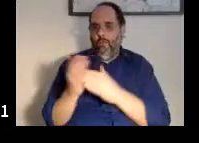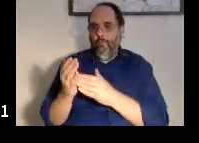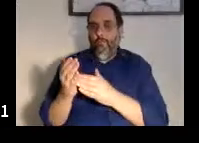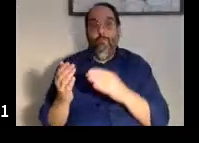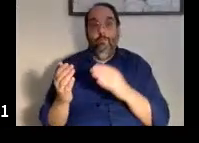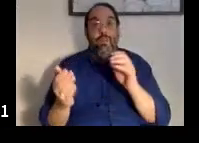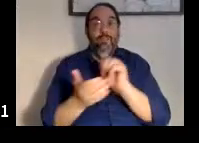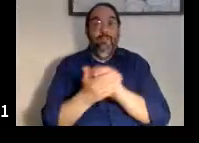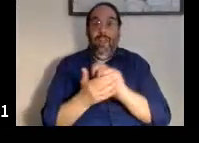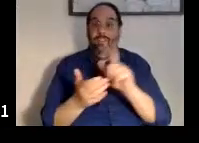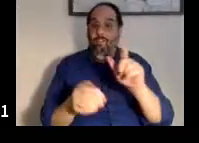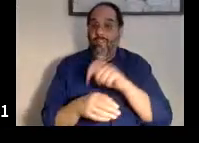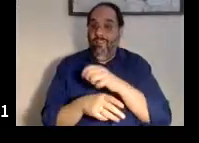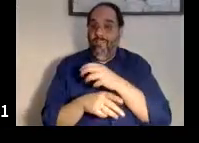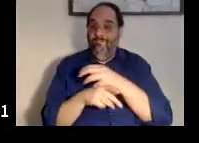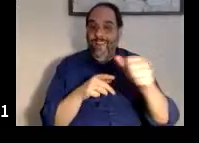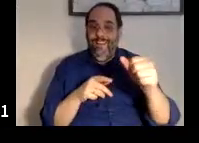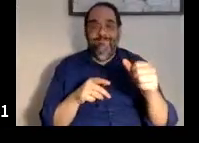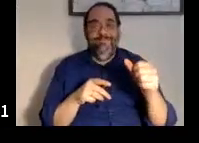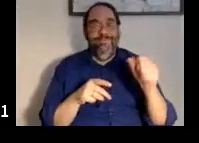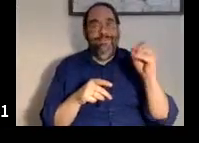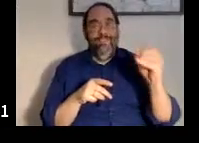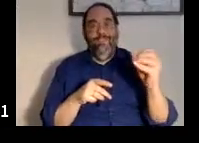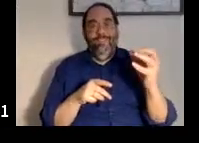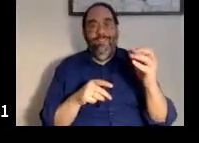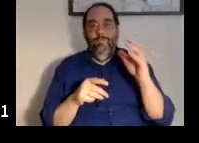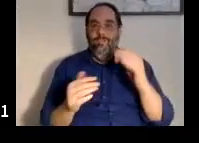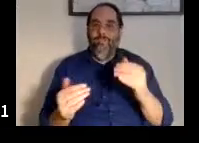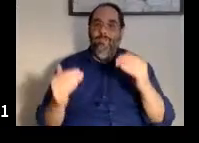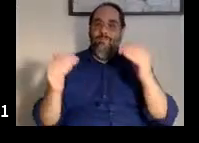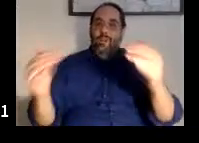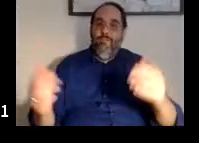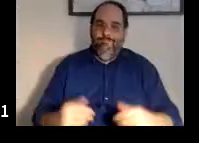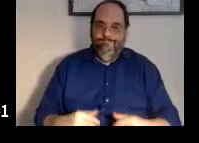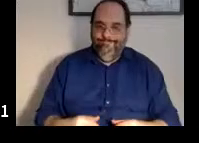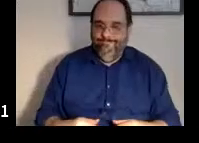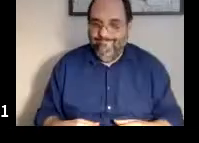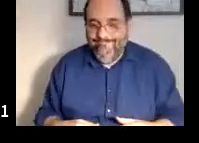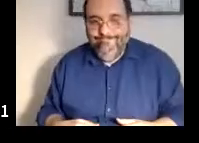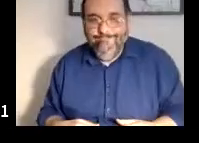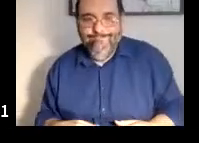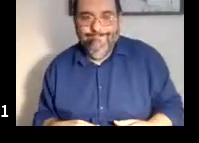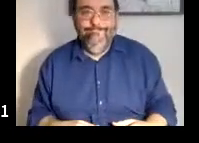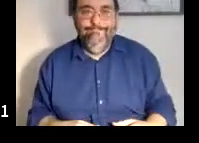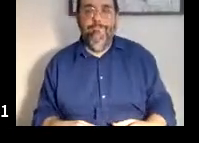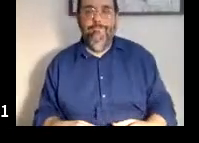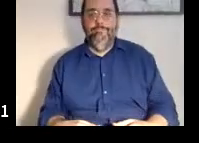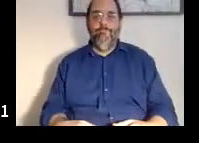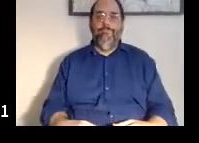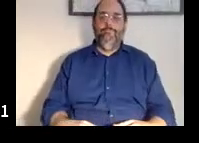Okay, that's all the time we have questions for, so we'll move on from here.